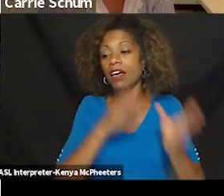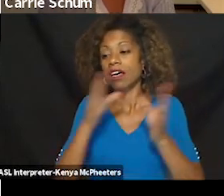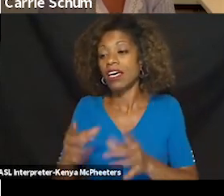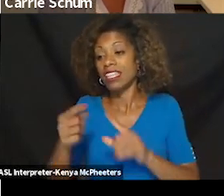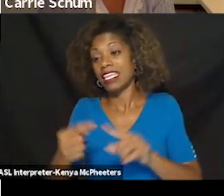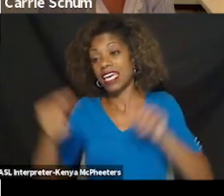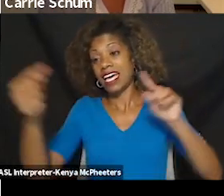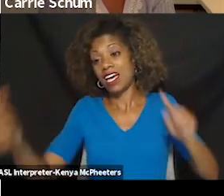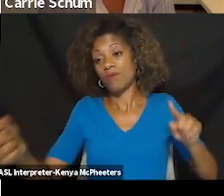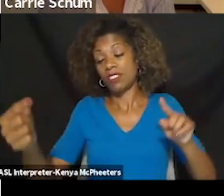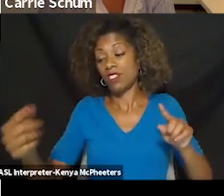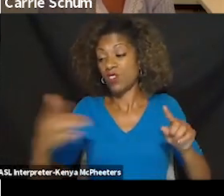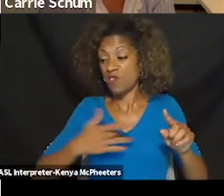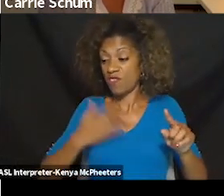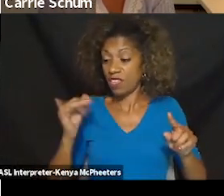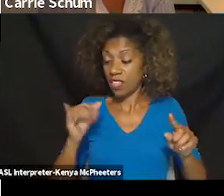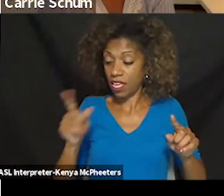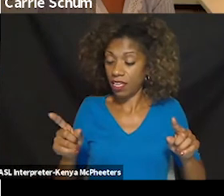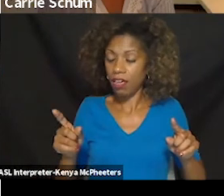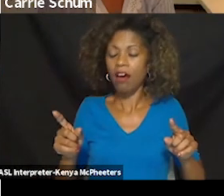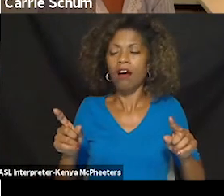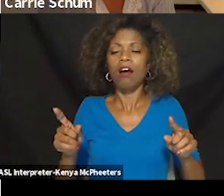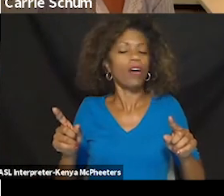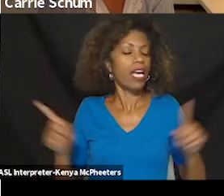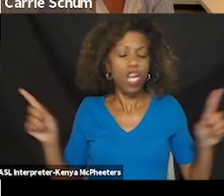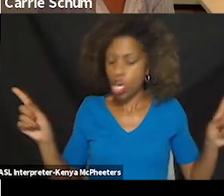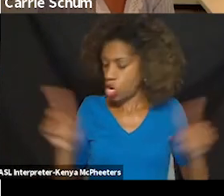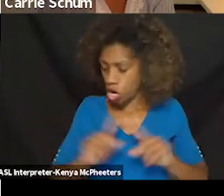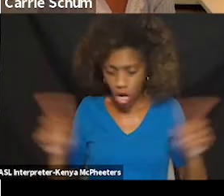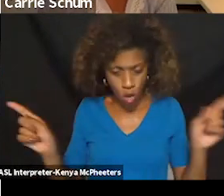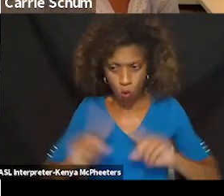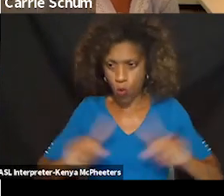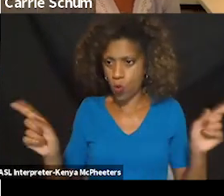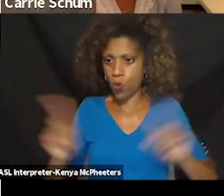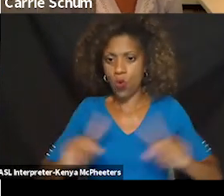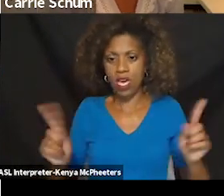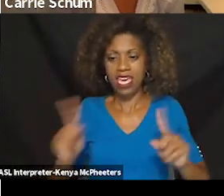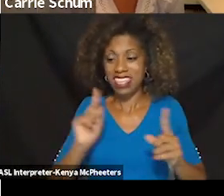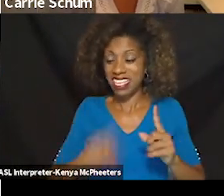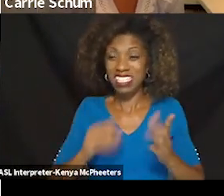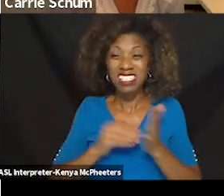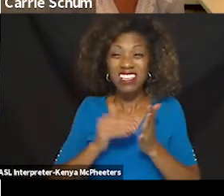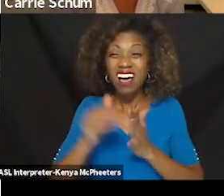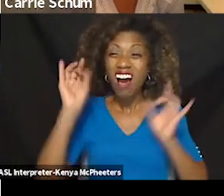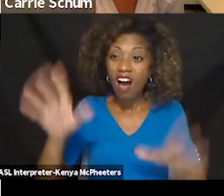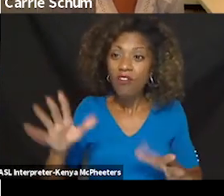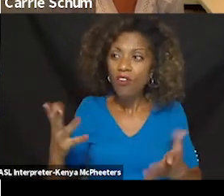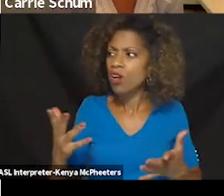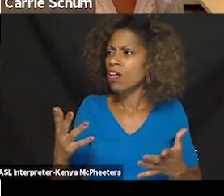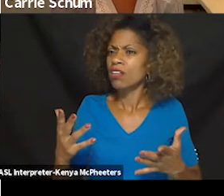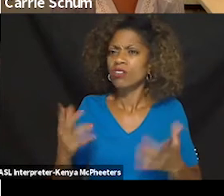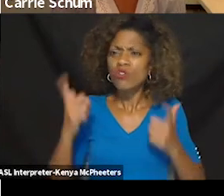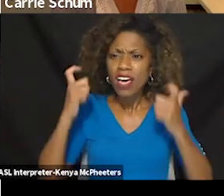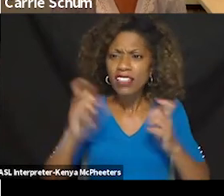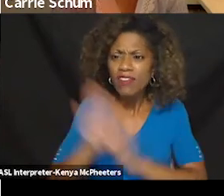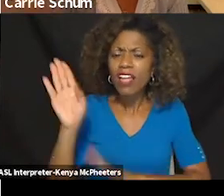was created by the previous administration did not help. Operation Warp Speed does not reinforce confidence in anybody about the